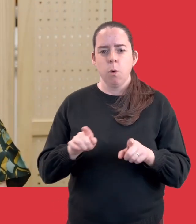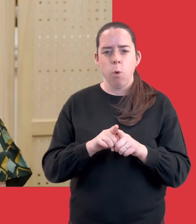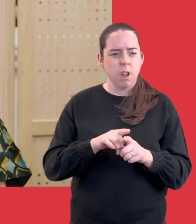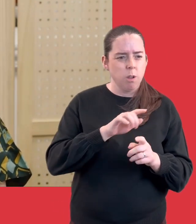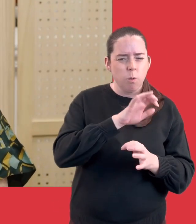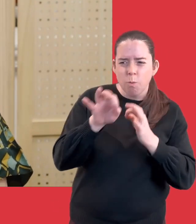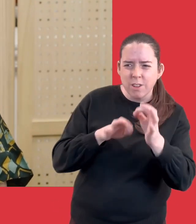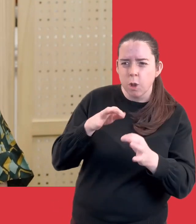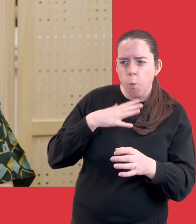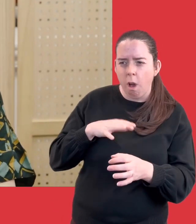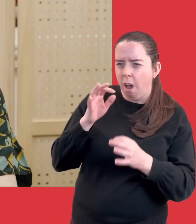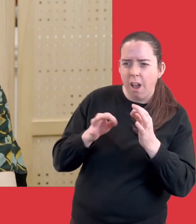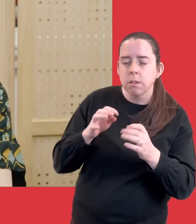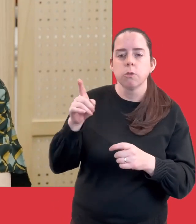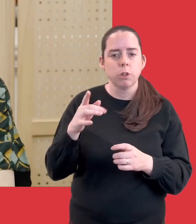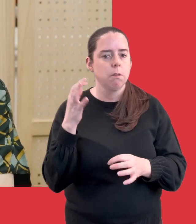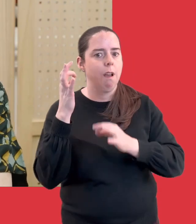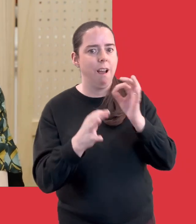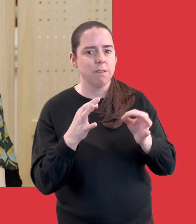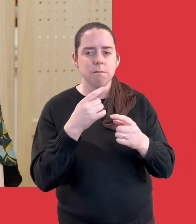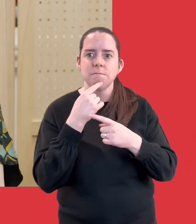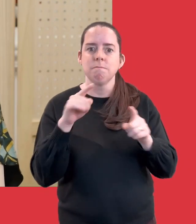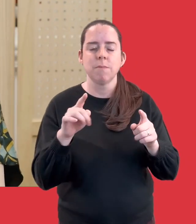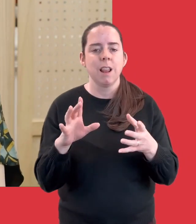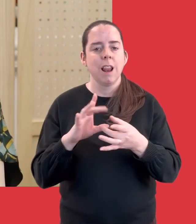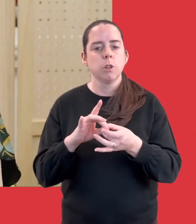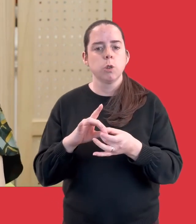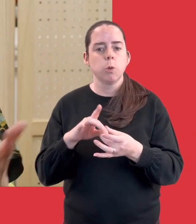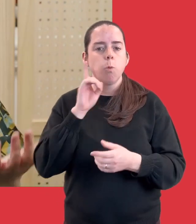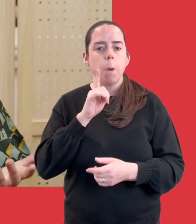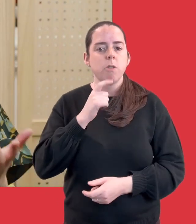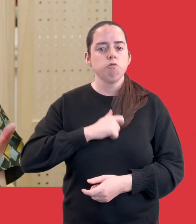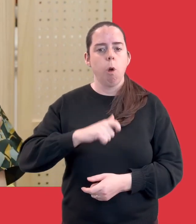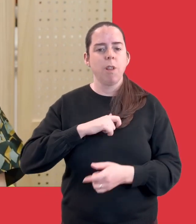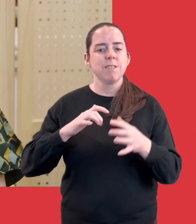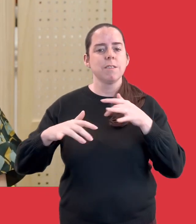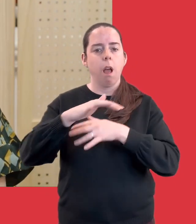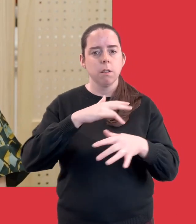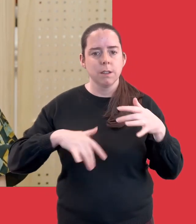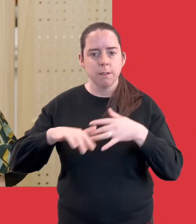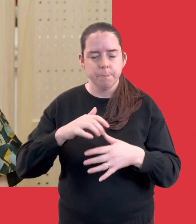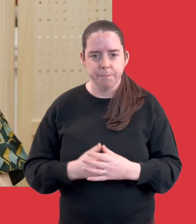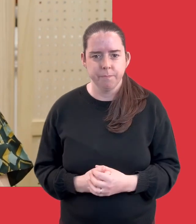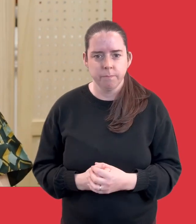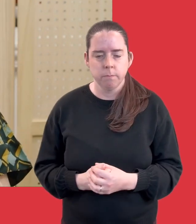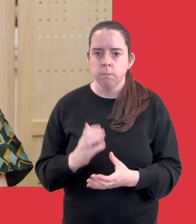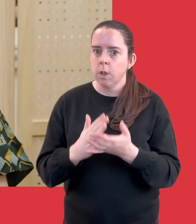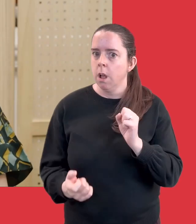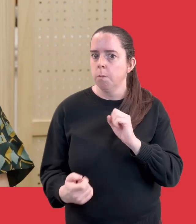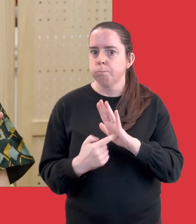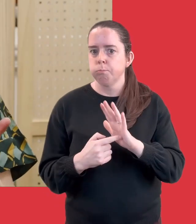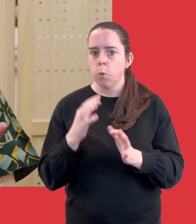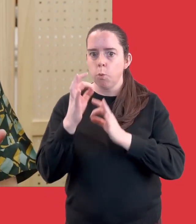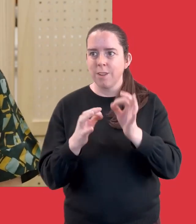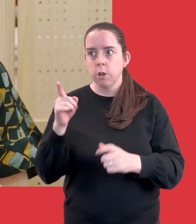and asking the questions that people don't want to ask about the role of women in society. And the